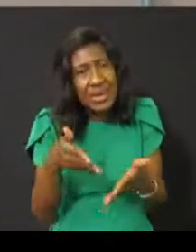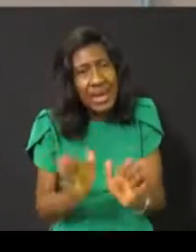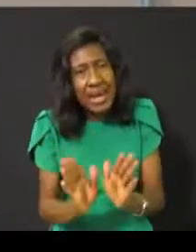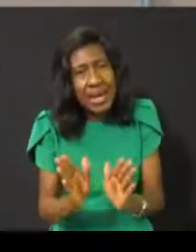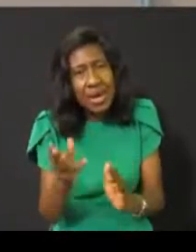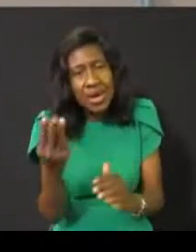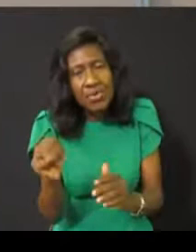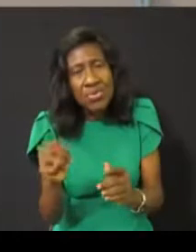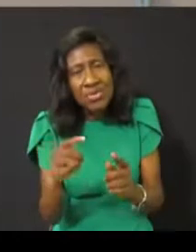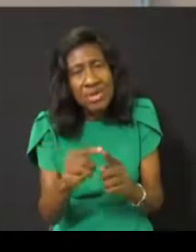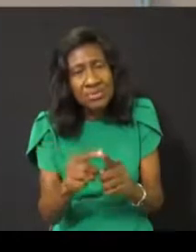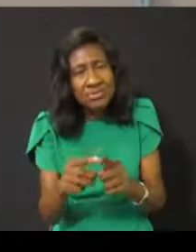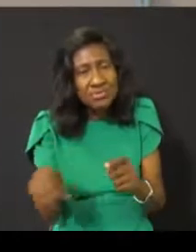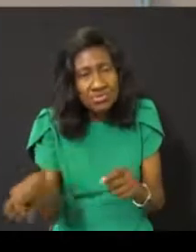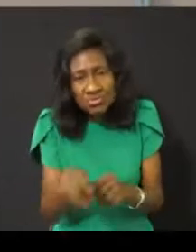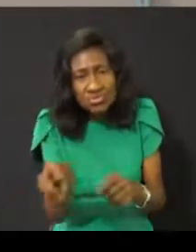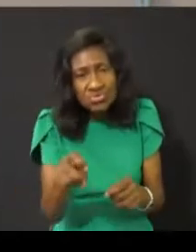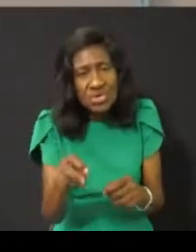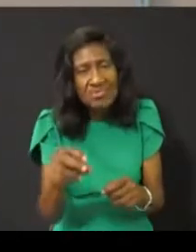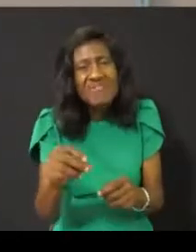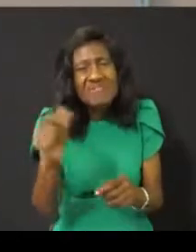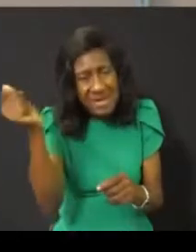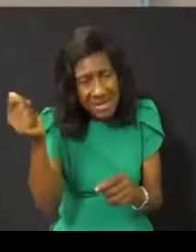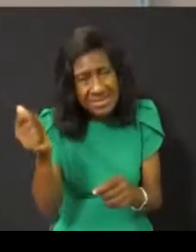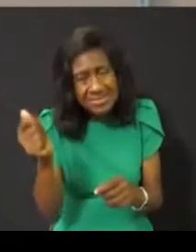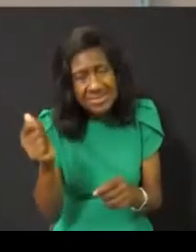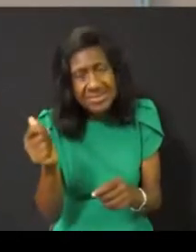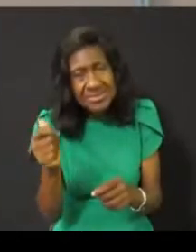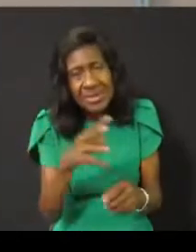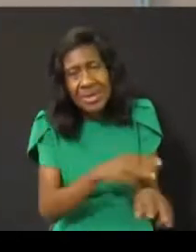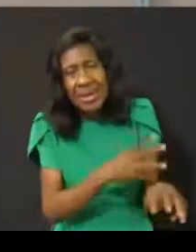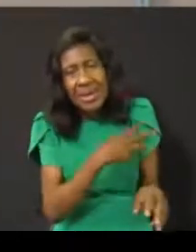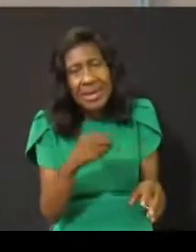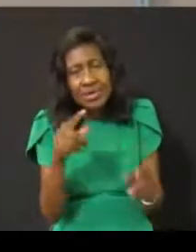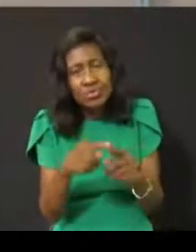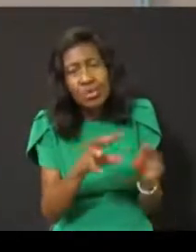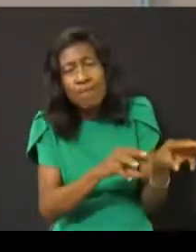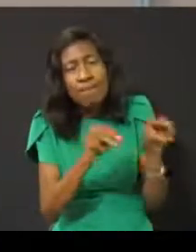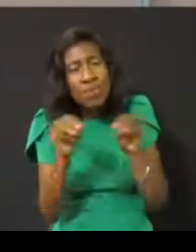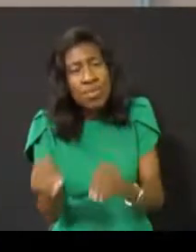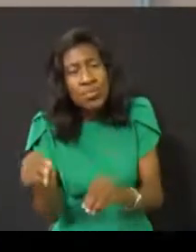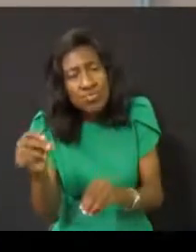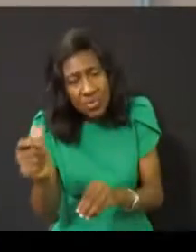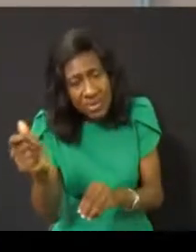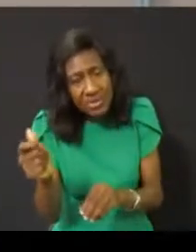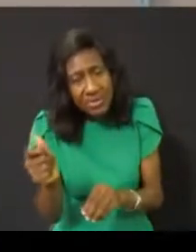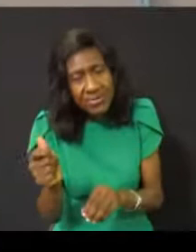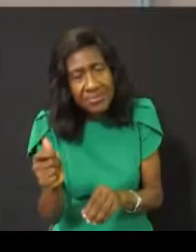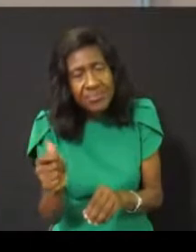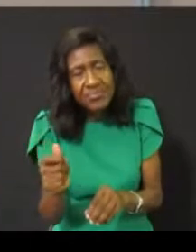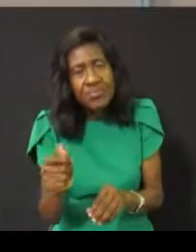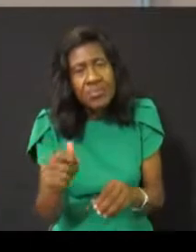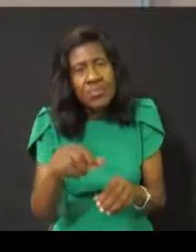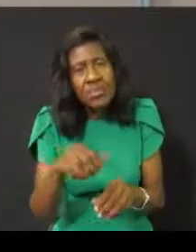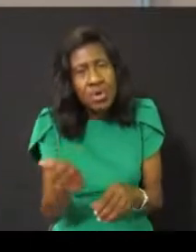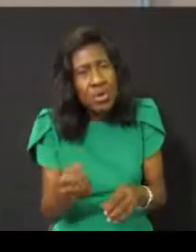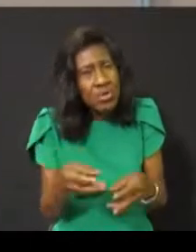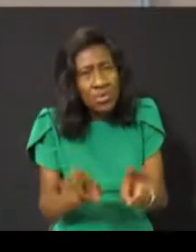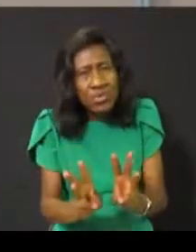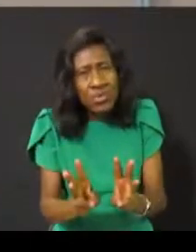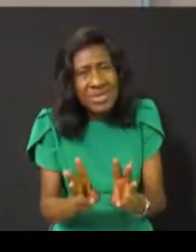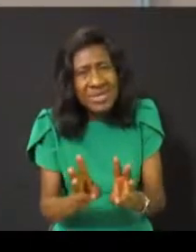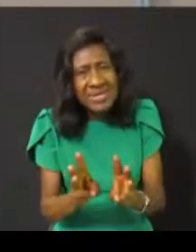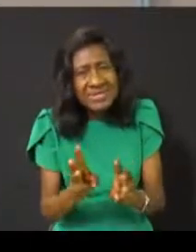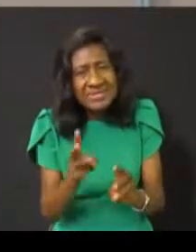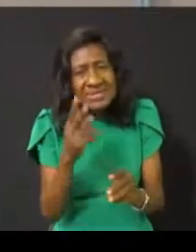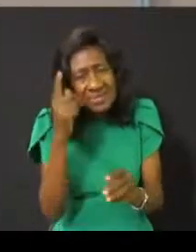make more trips and increase their earnings. Options are still being explored and further updates will